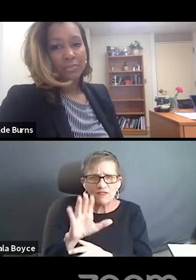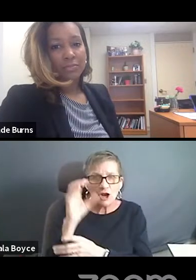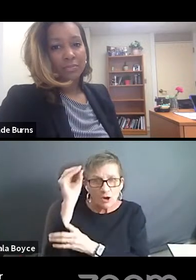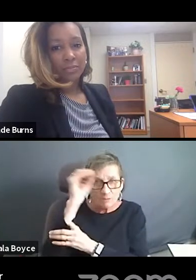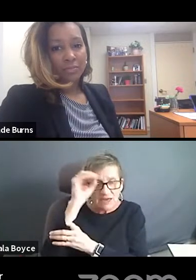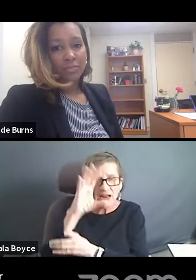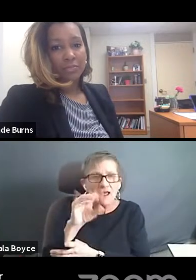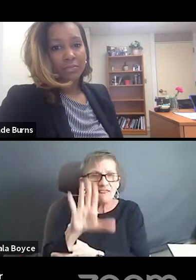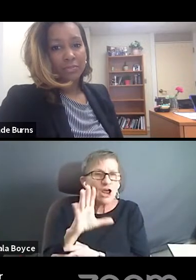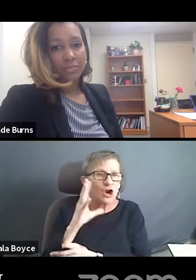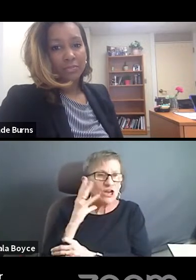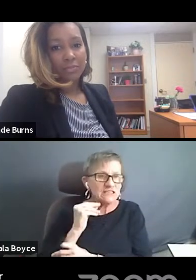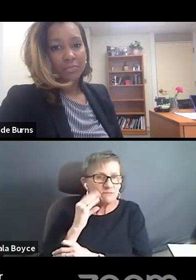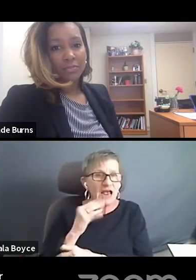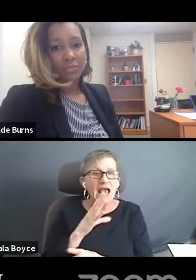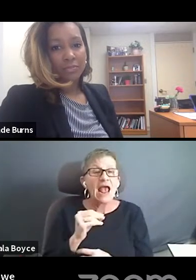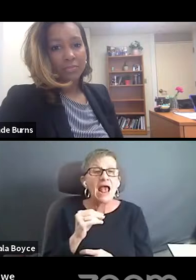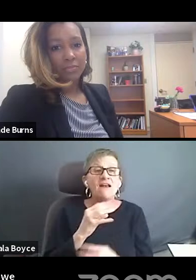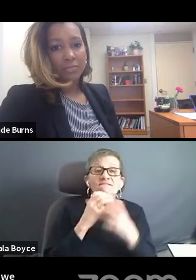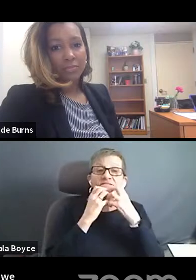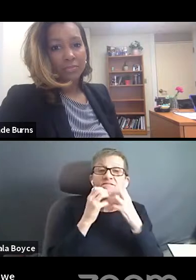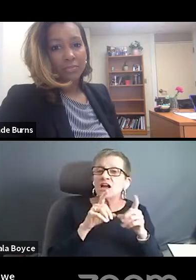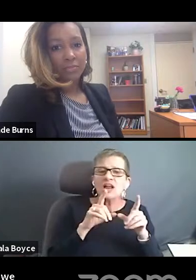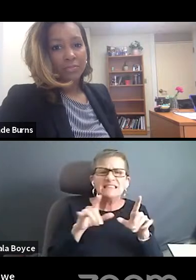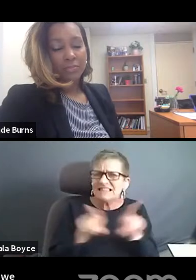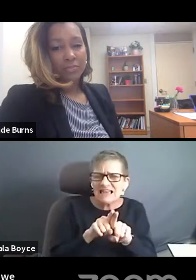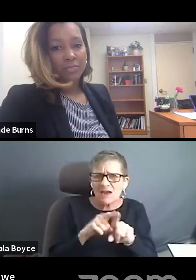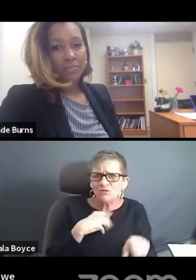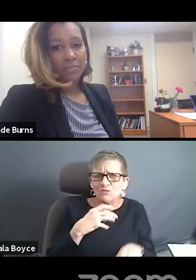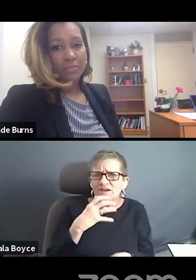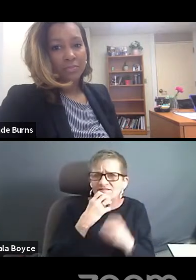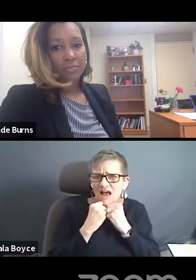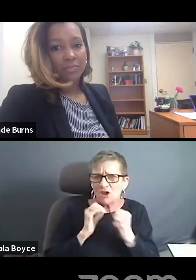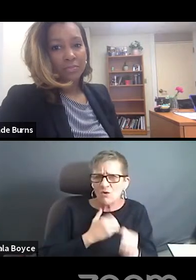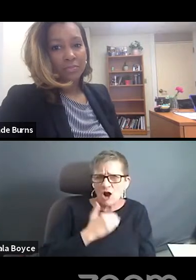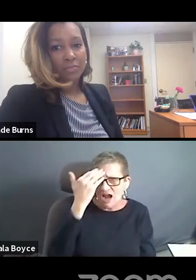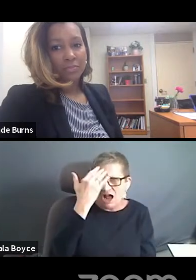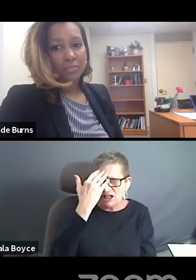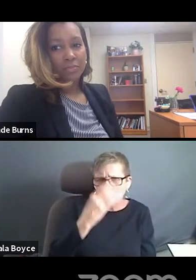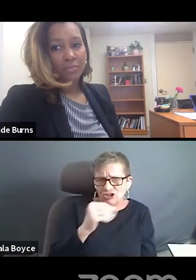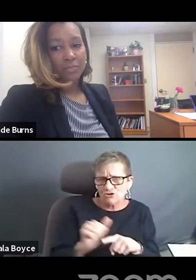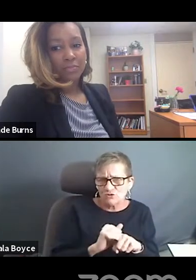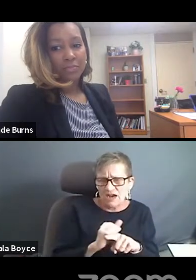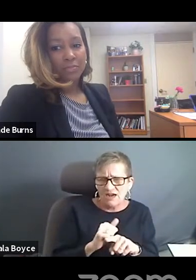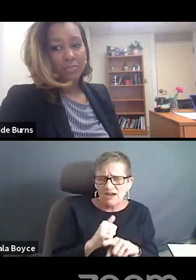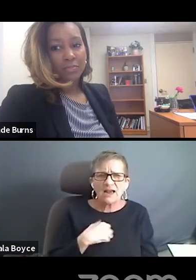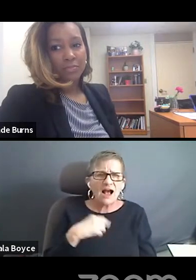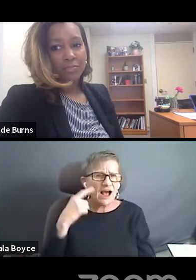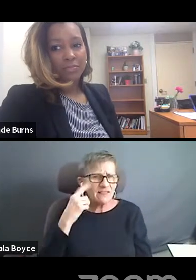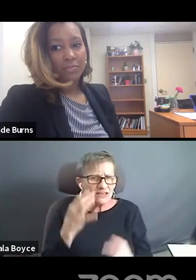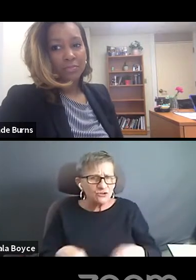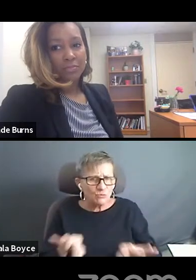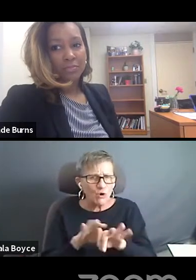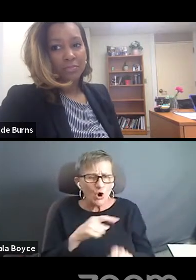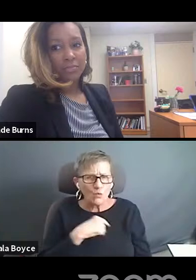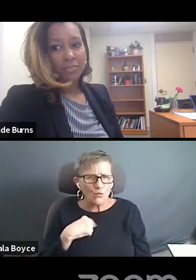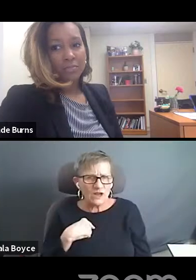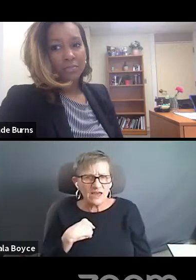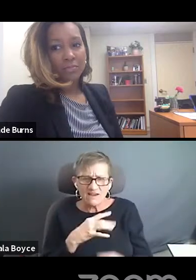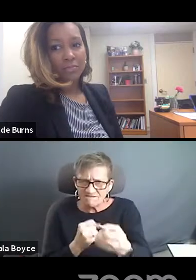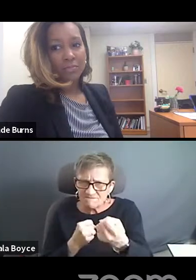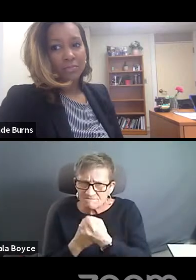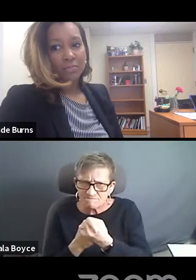experiences as much as we value our knowledge and our training. I think that it is important that we validate our